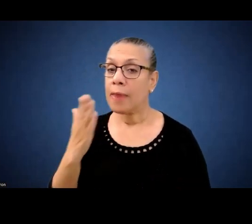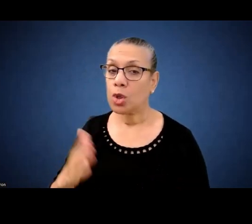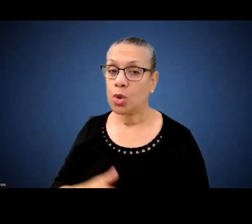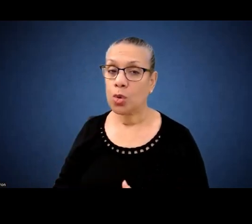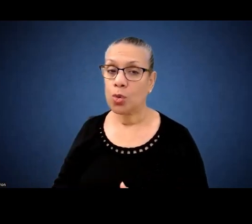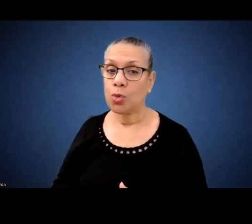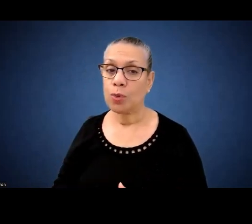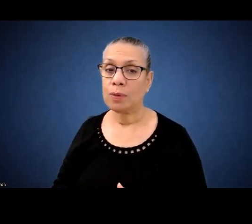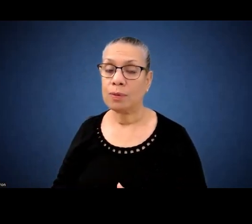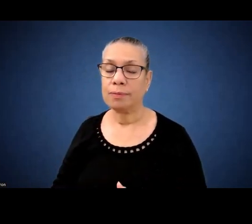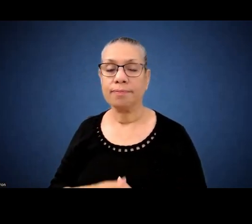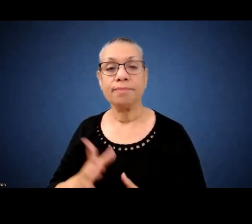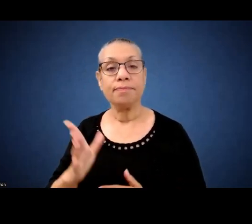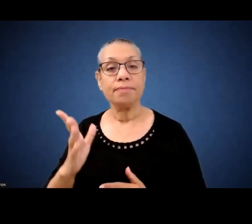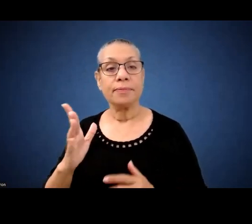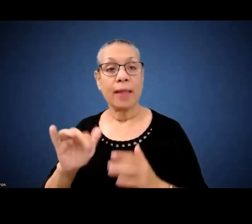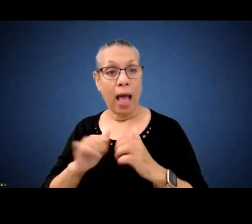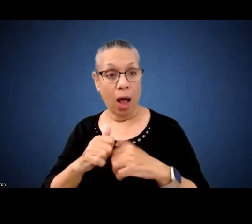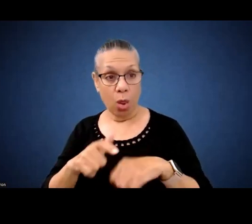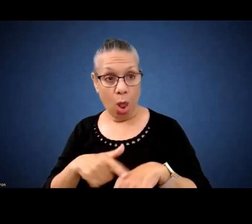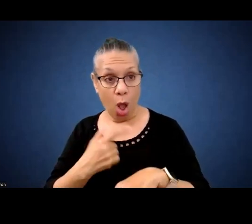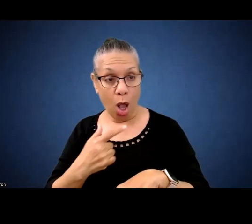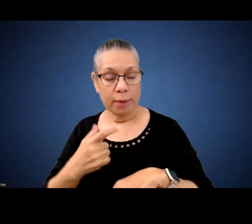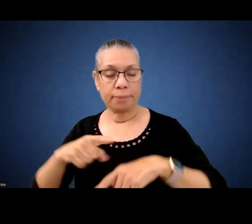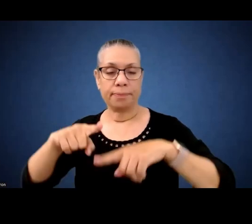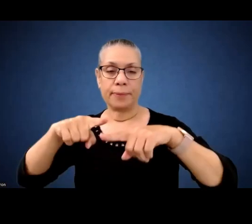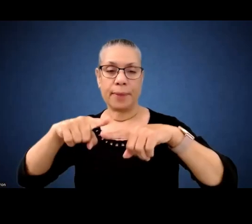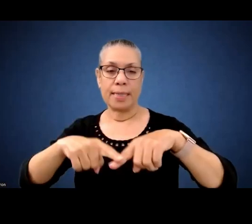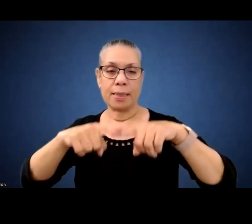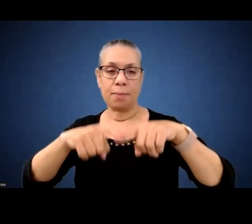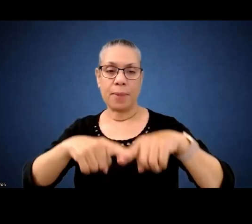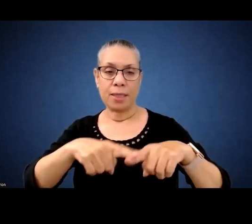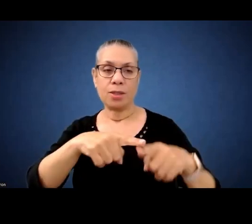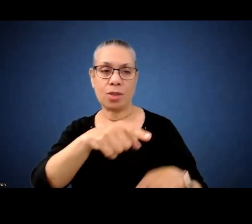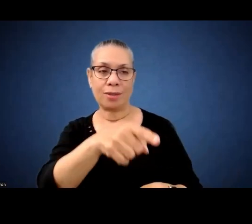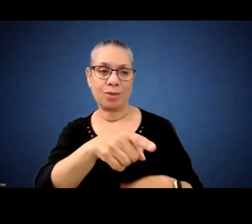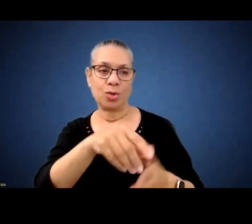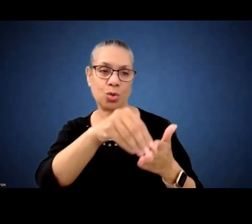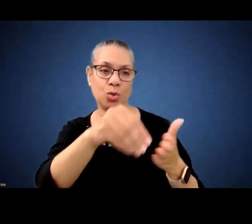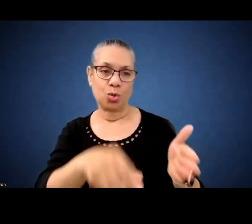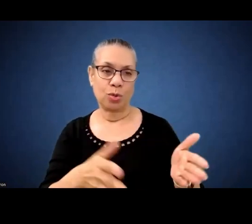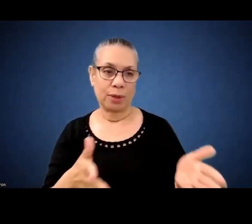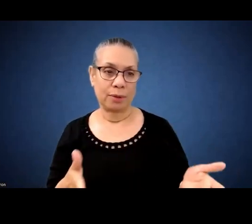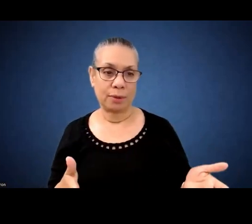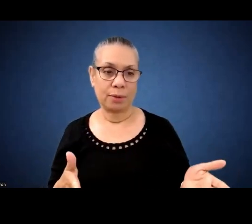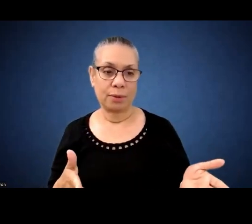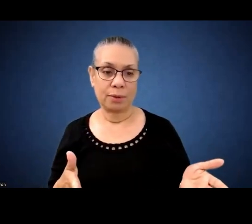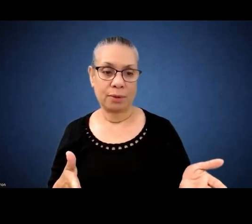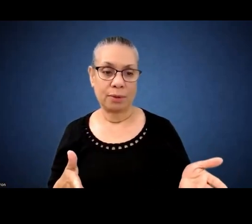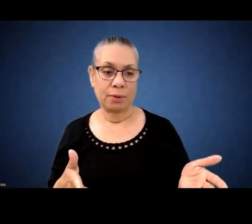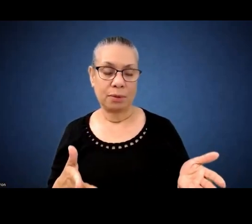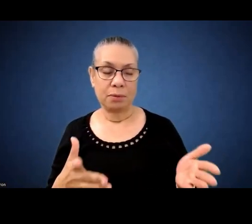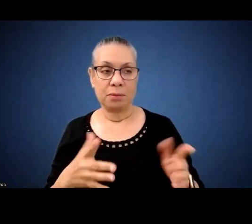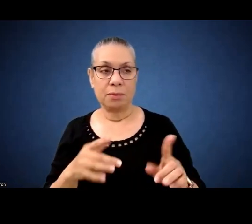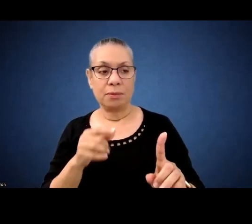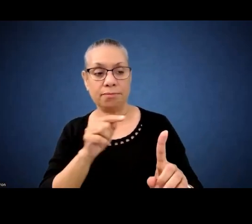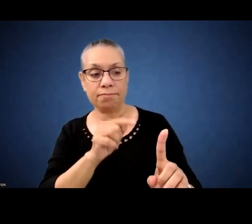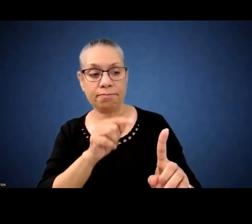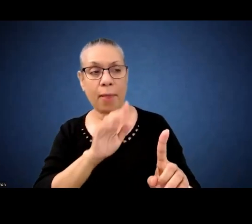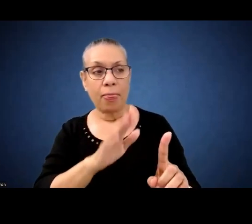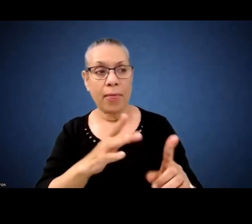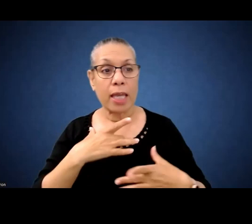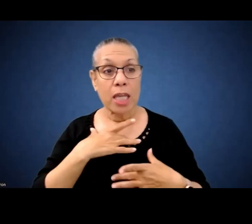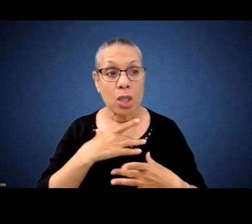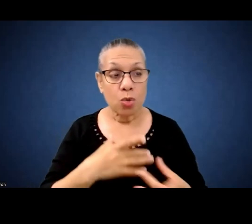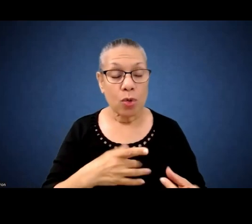And that really depends on the next gen, on the next gener themselves. What their interests are, what